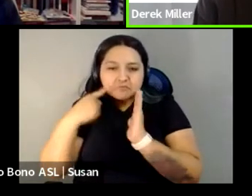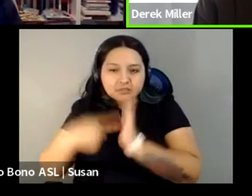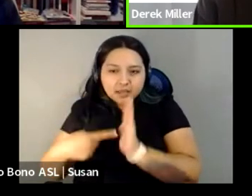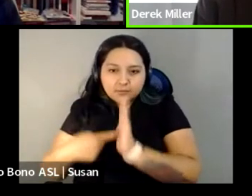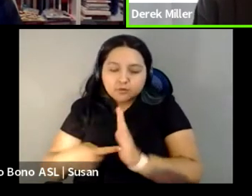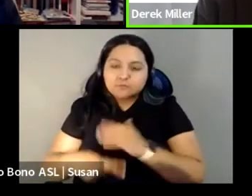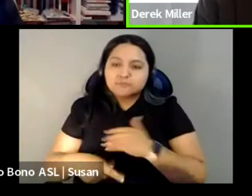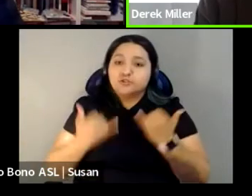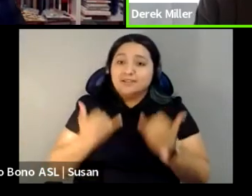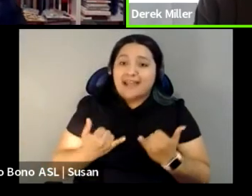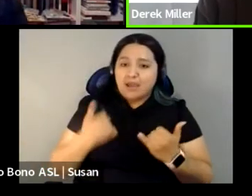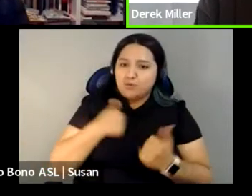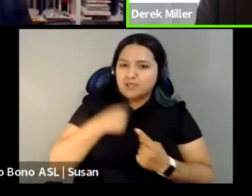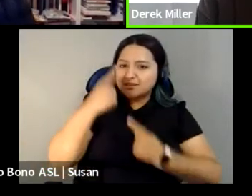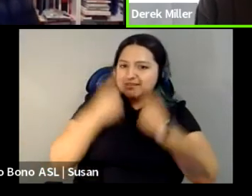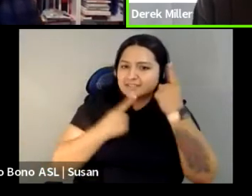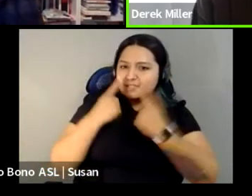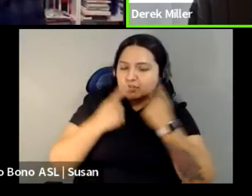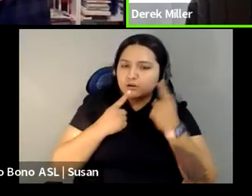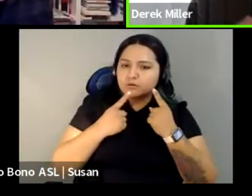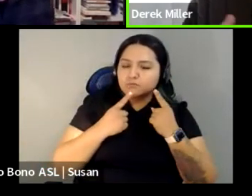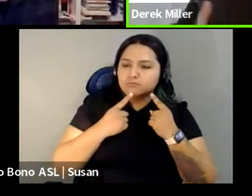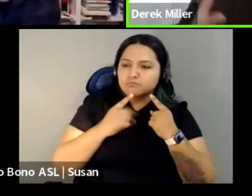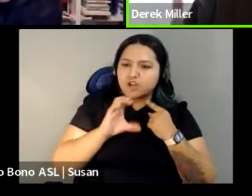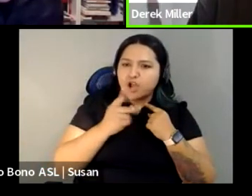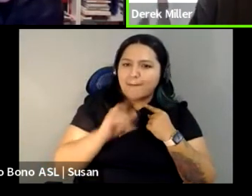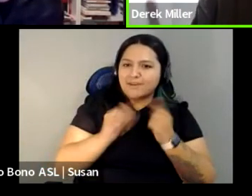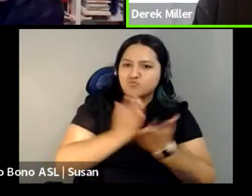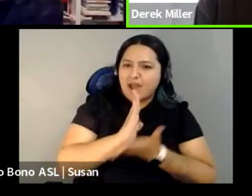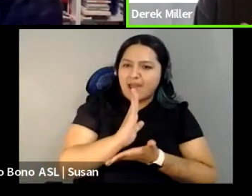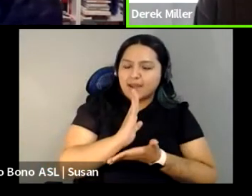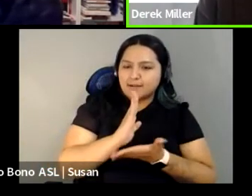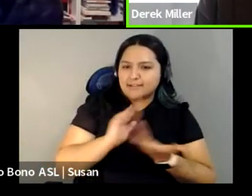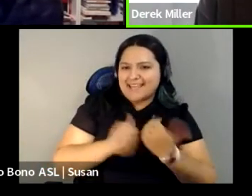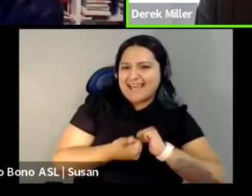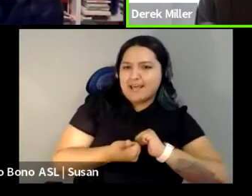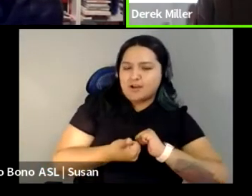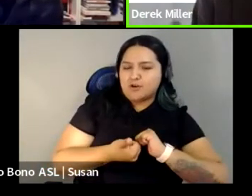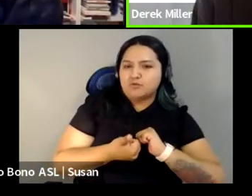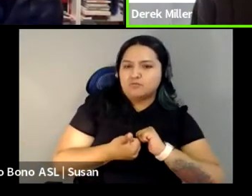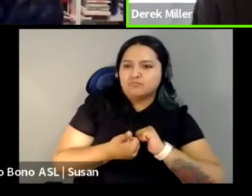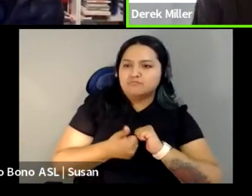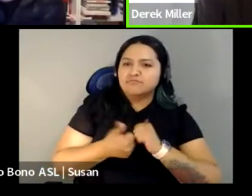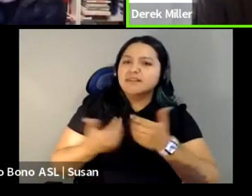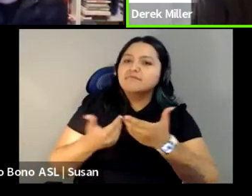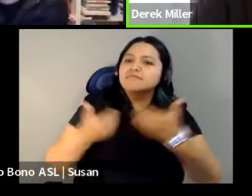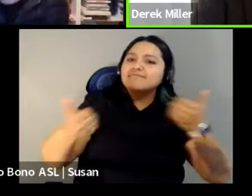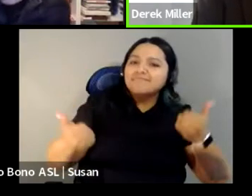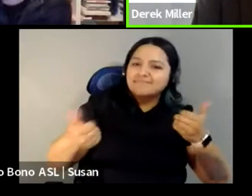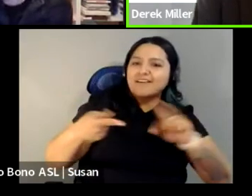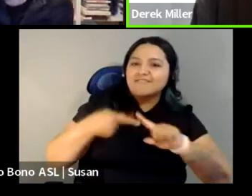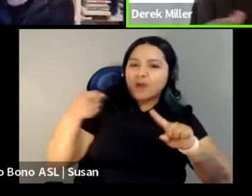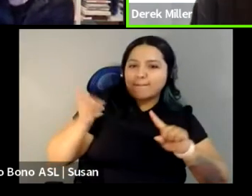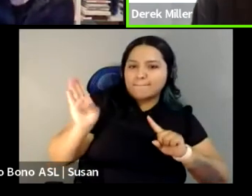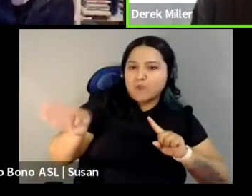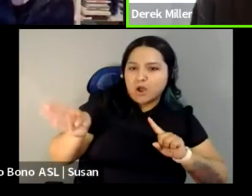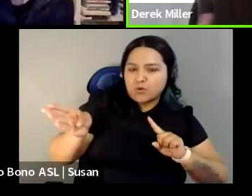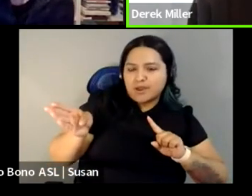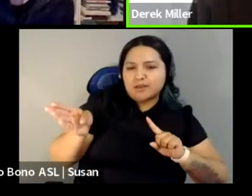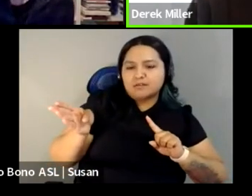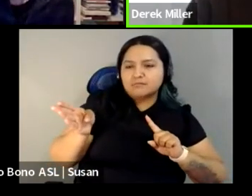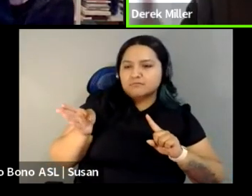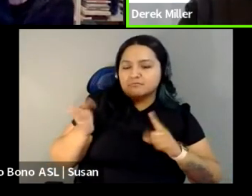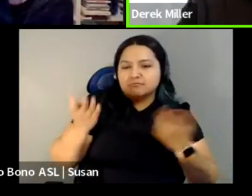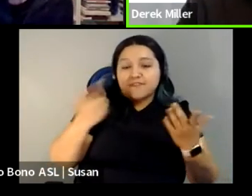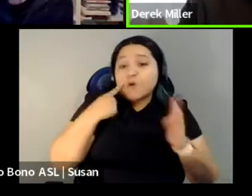outside of the financially massive, but in some ways culturally less significant commercial setting of Broadway? Elementary